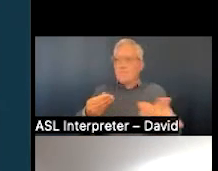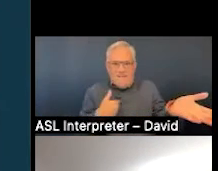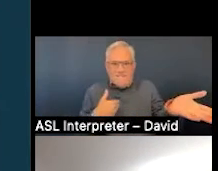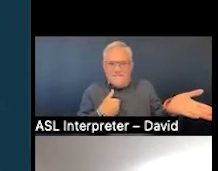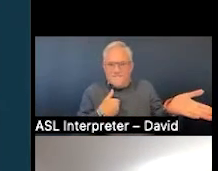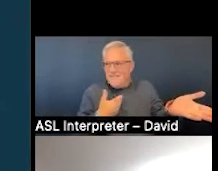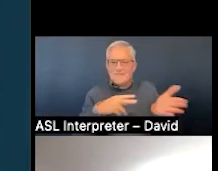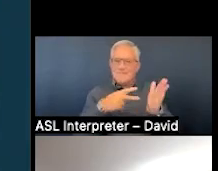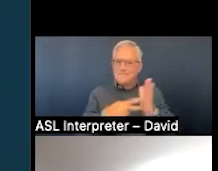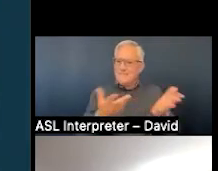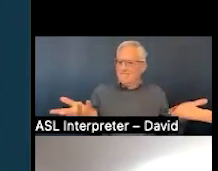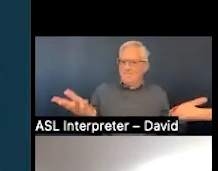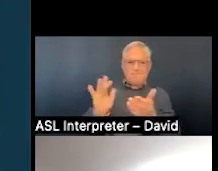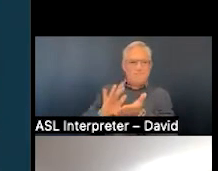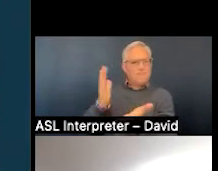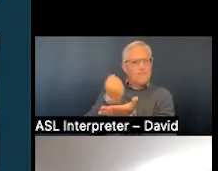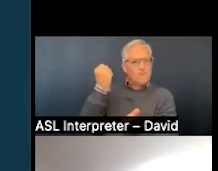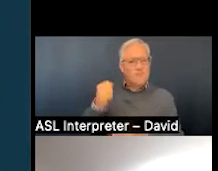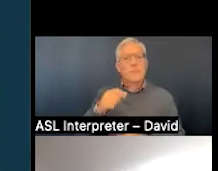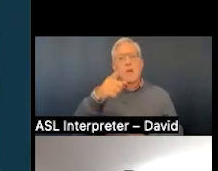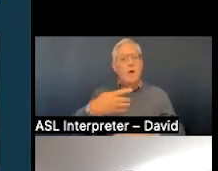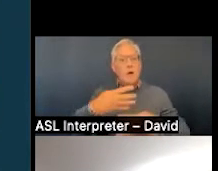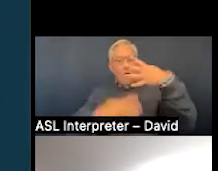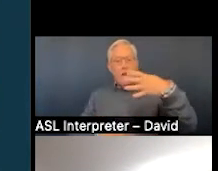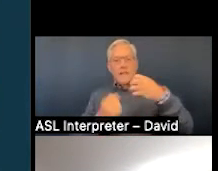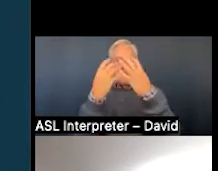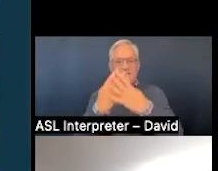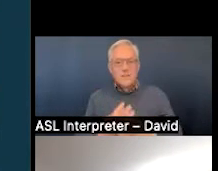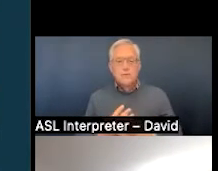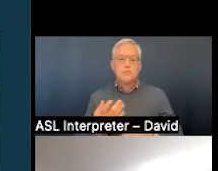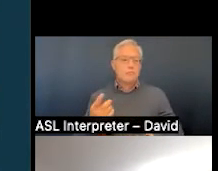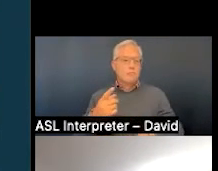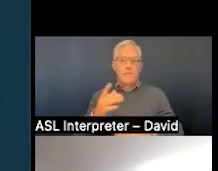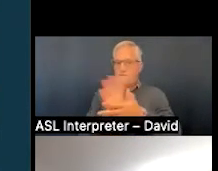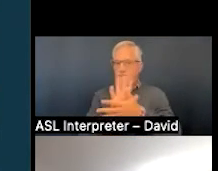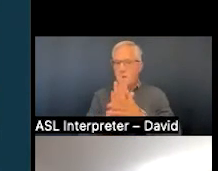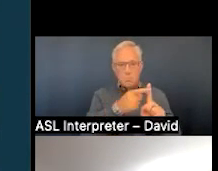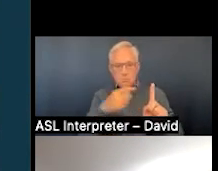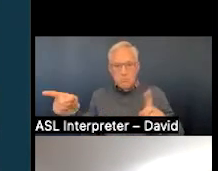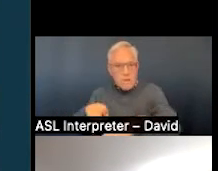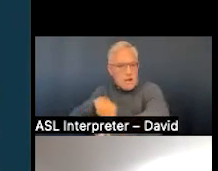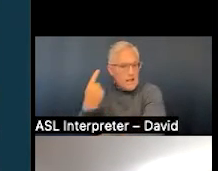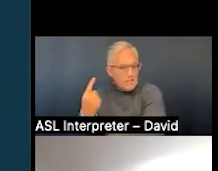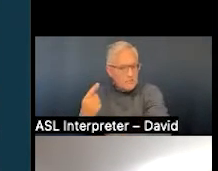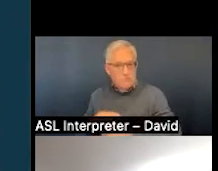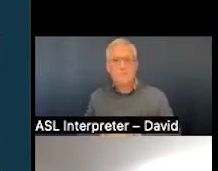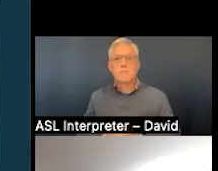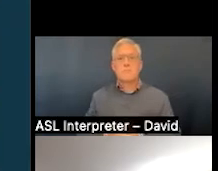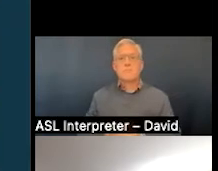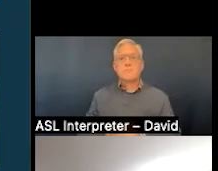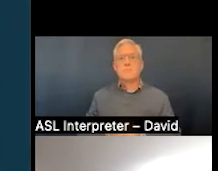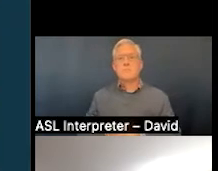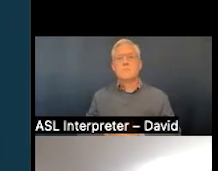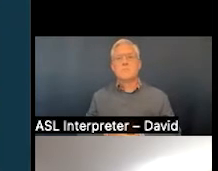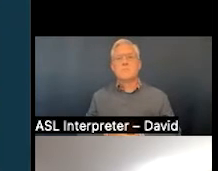So the whole site can be filtered on the duration of the film, because also that's important. You know, if you only have a 90-minute duration